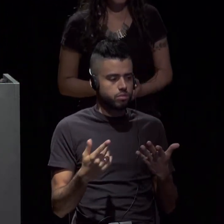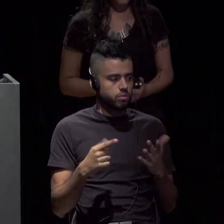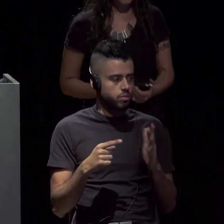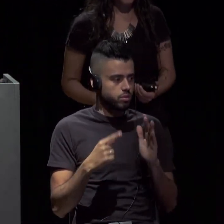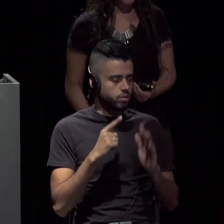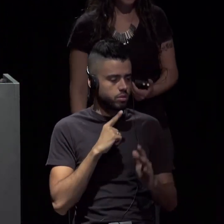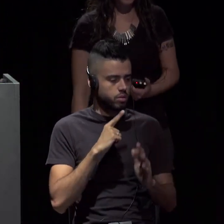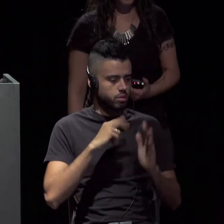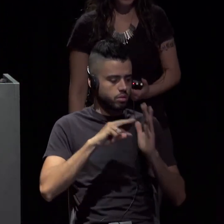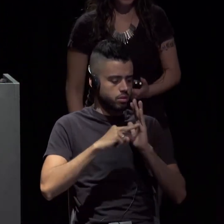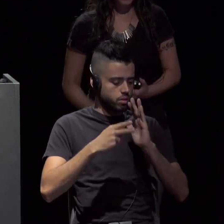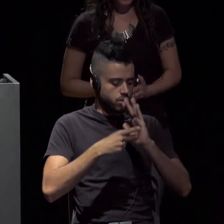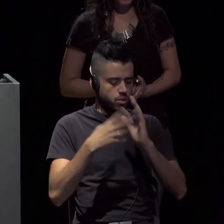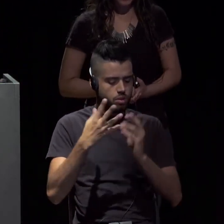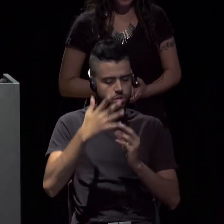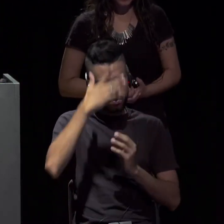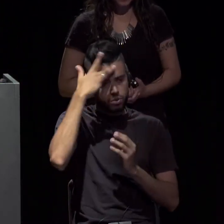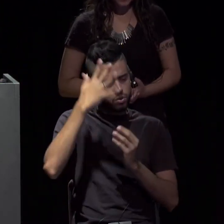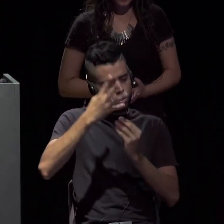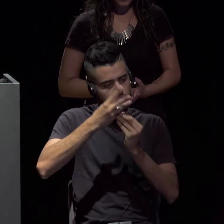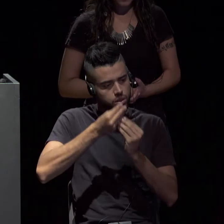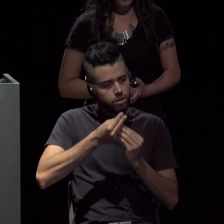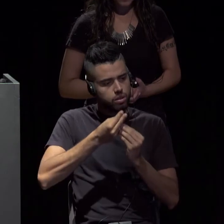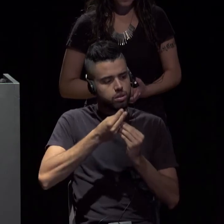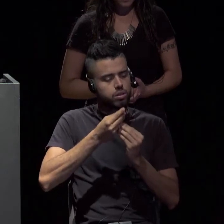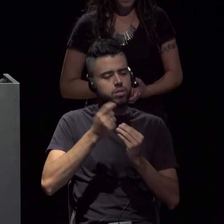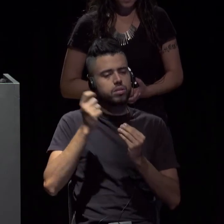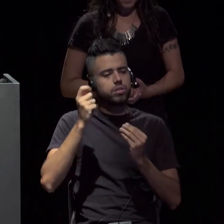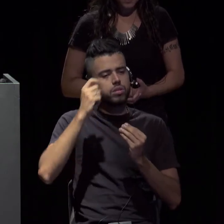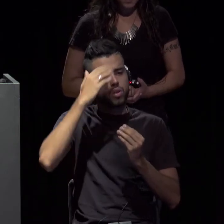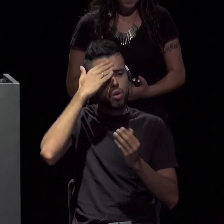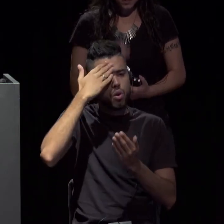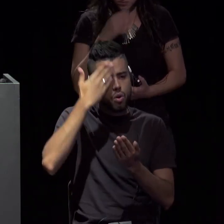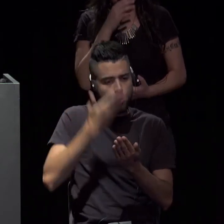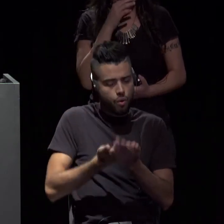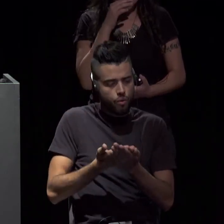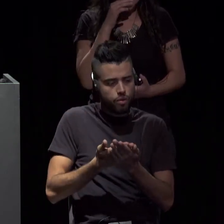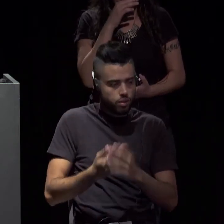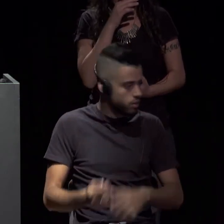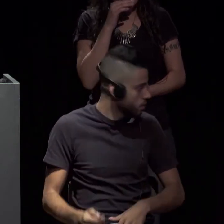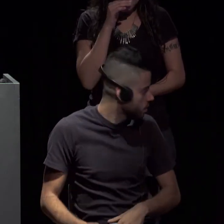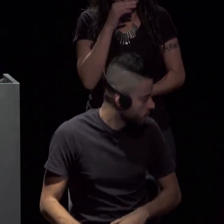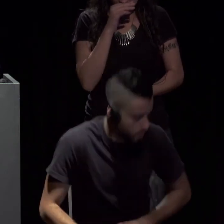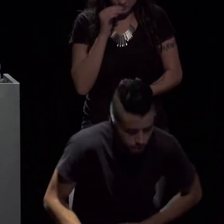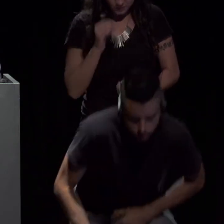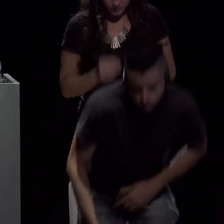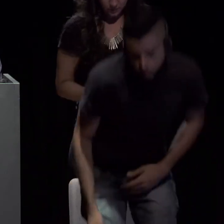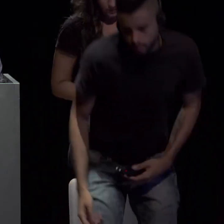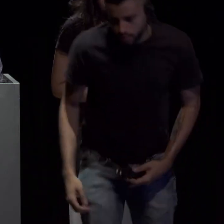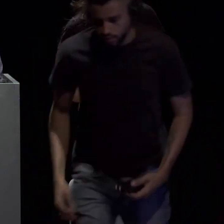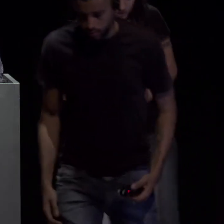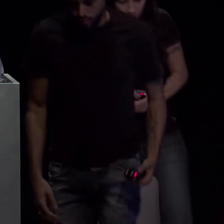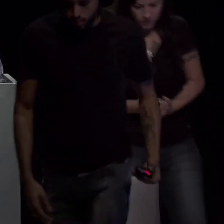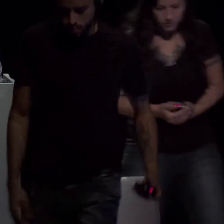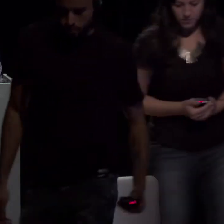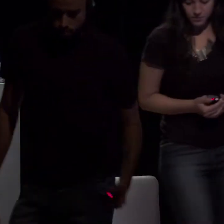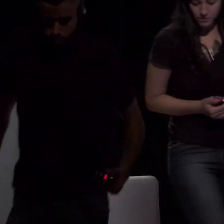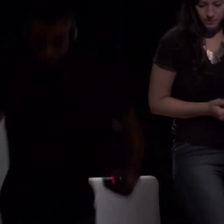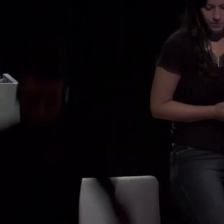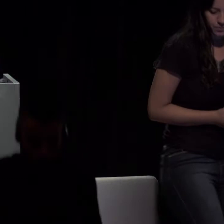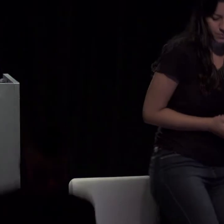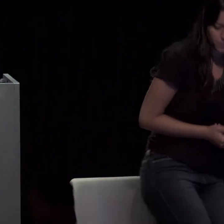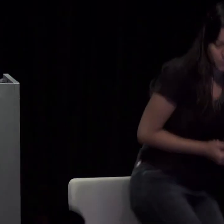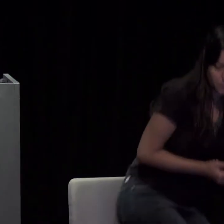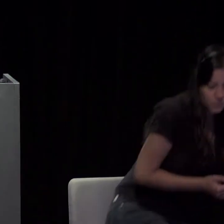must trust their after-studio lives and what they become as evolving living objects in the